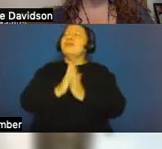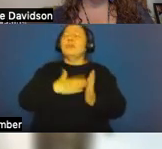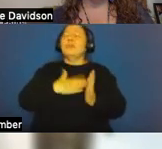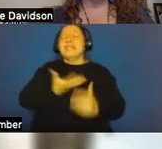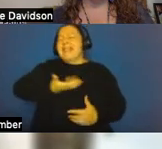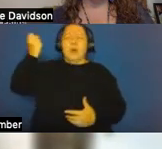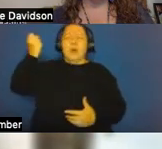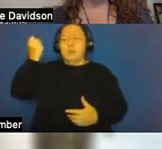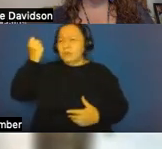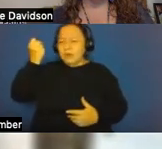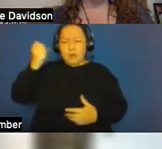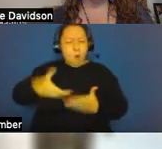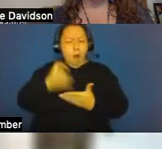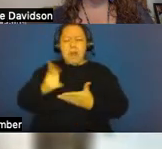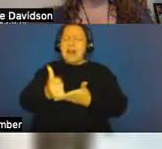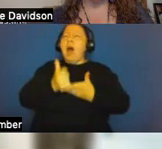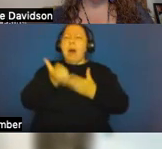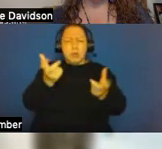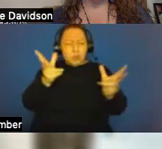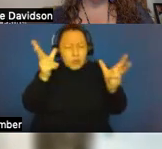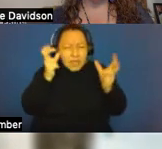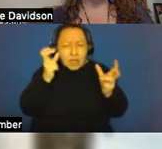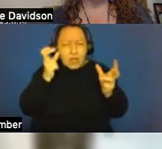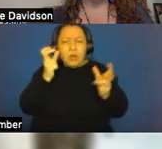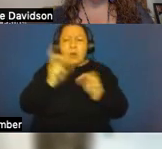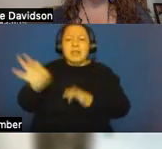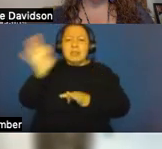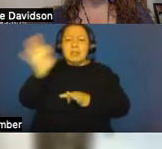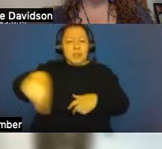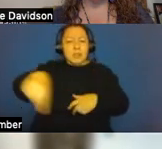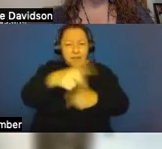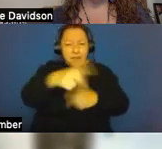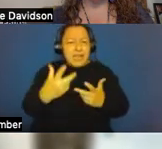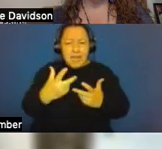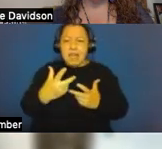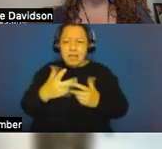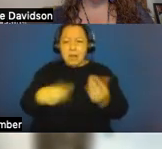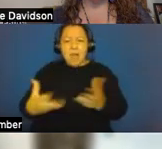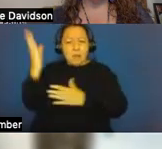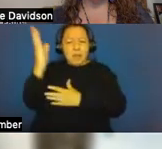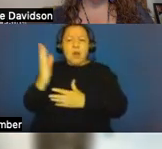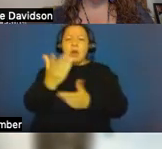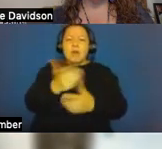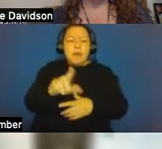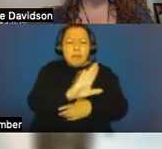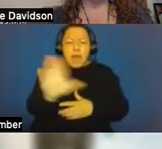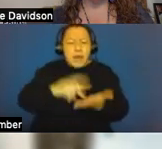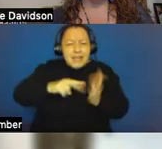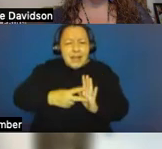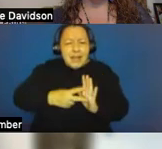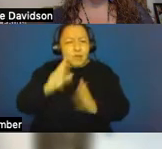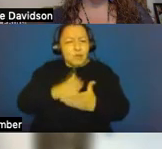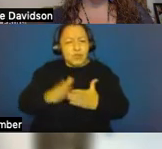could help us to hear what the spirits of those presenting are sharing, those supporting. Each of us